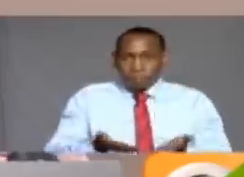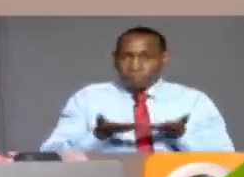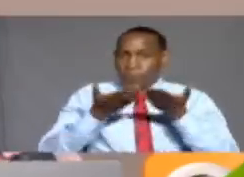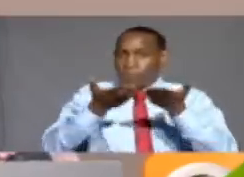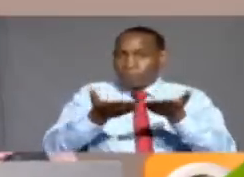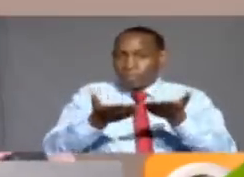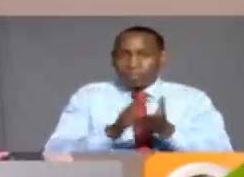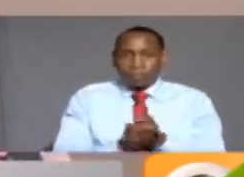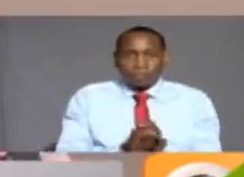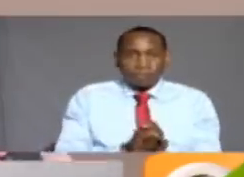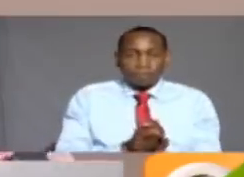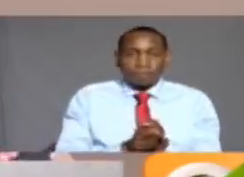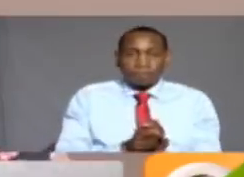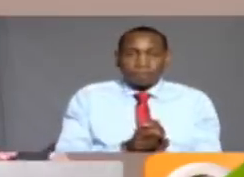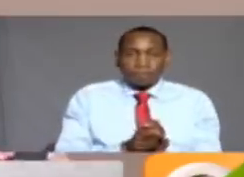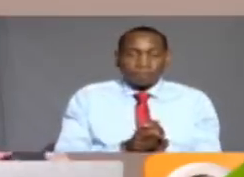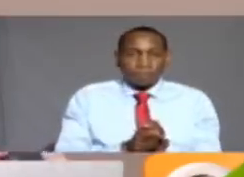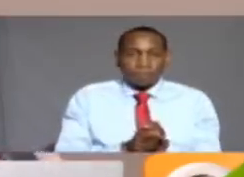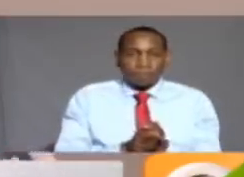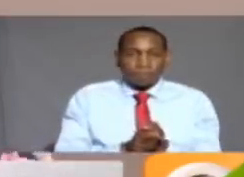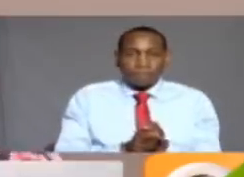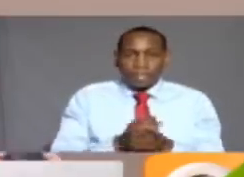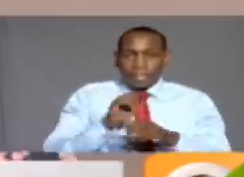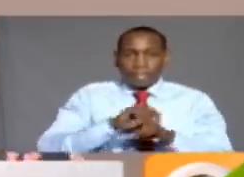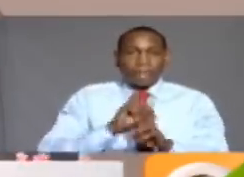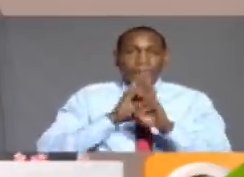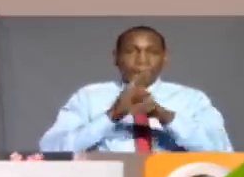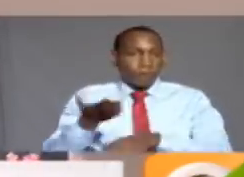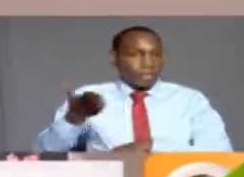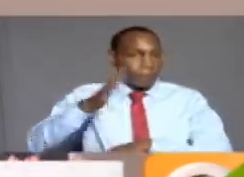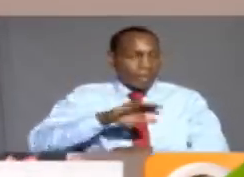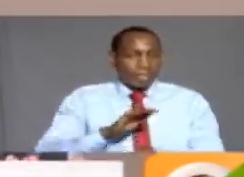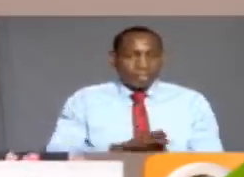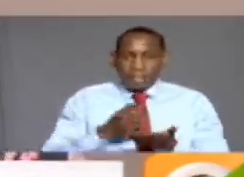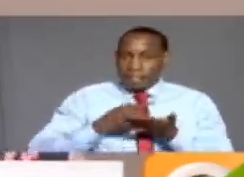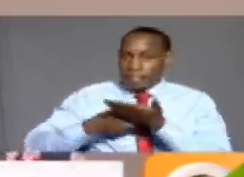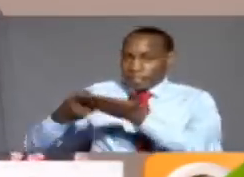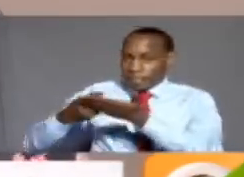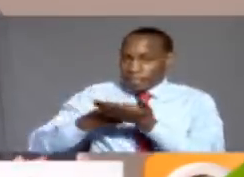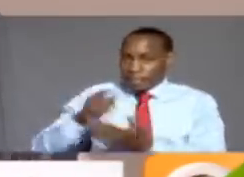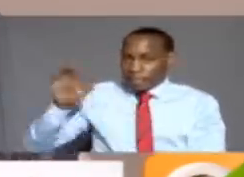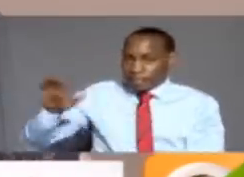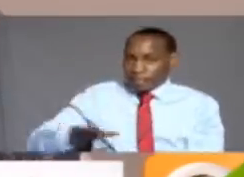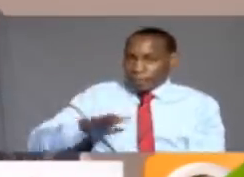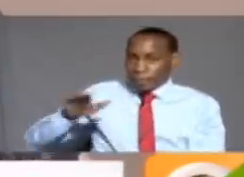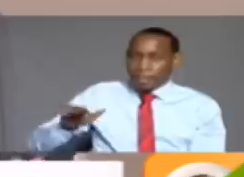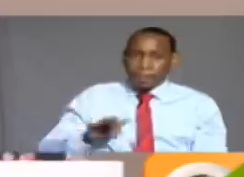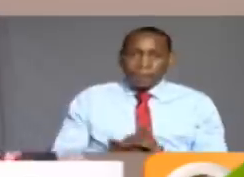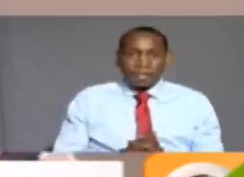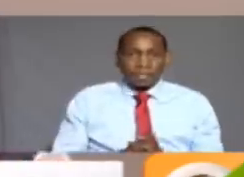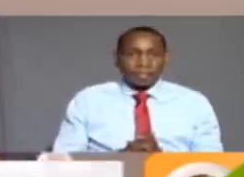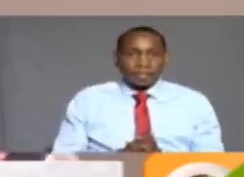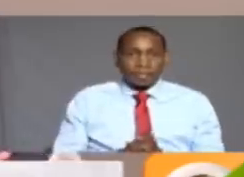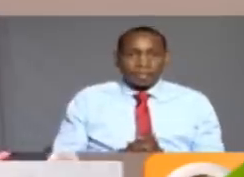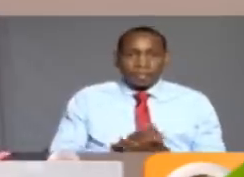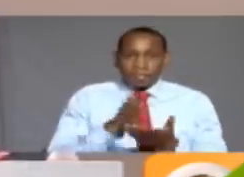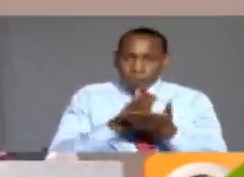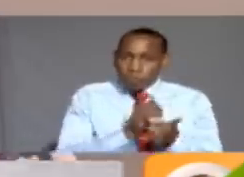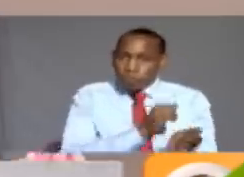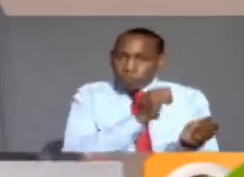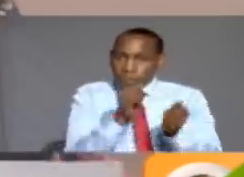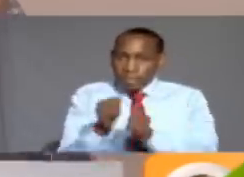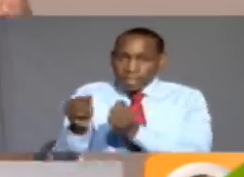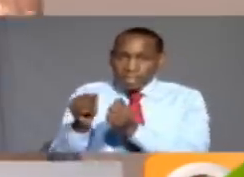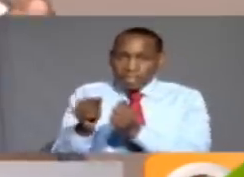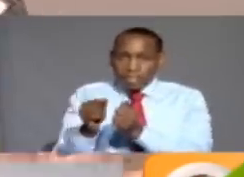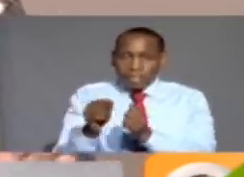board, by end of the day, and you will tell us when the report comes, okay, it will be debated in Parliament. It is actually a strategy